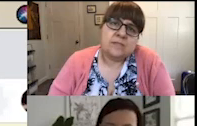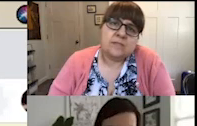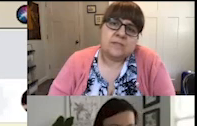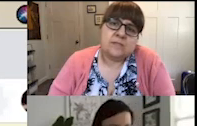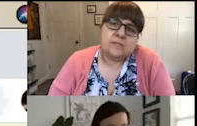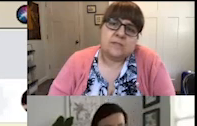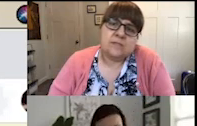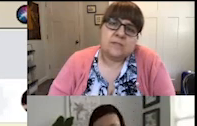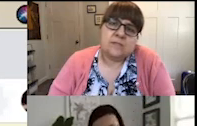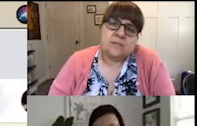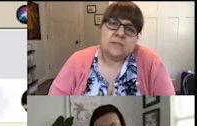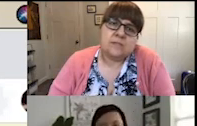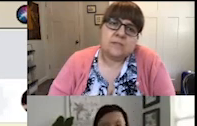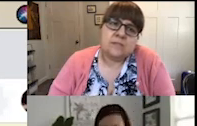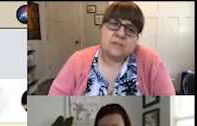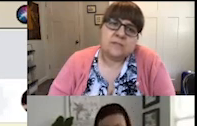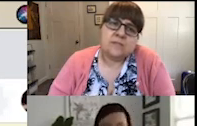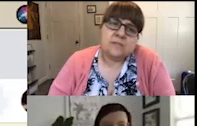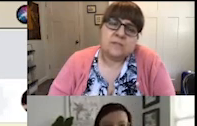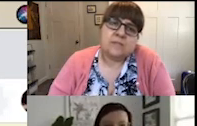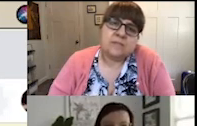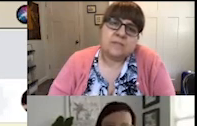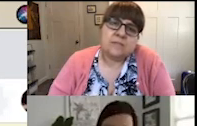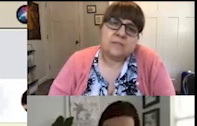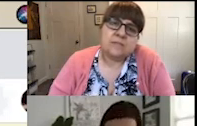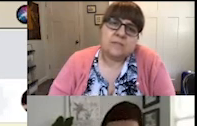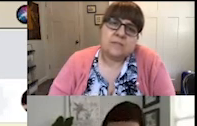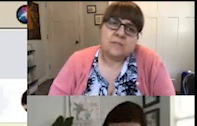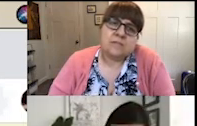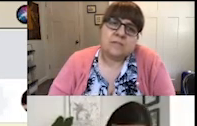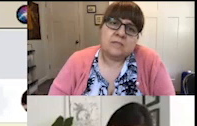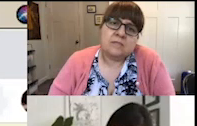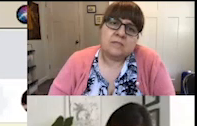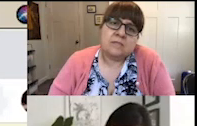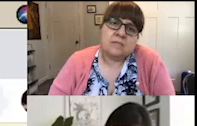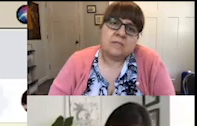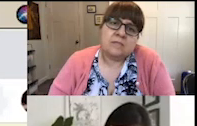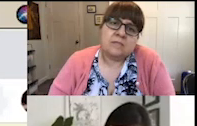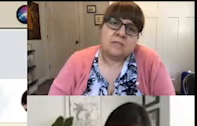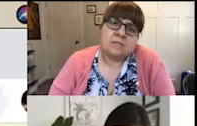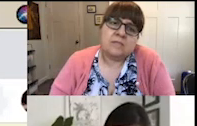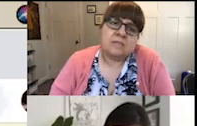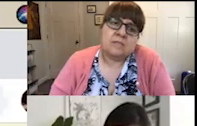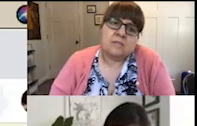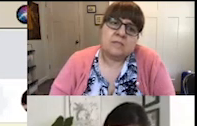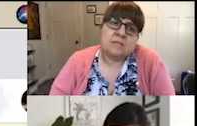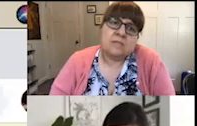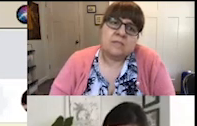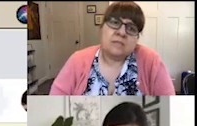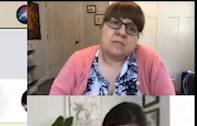So I think, you know, kind of seeing the two quotes here, I see this this term